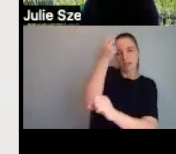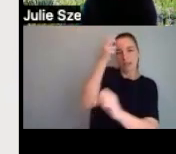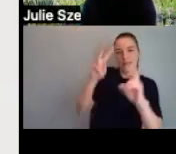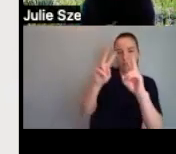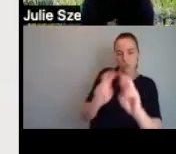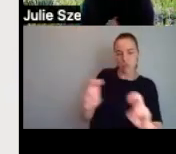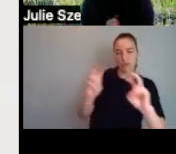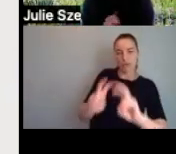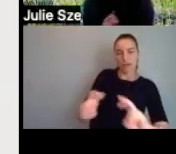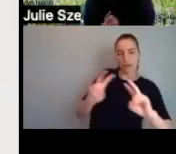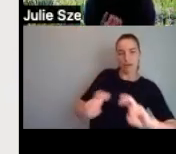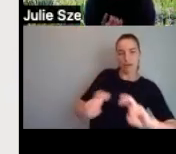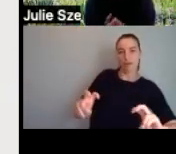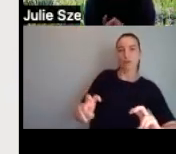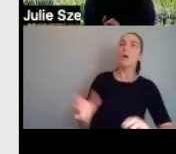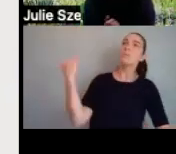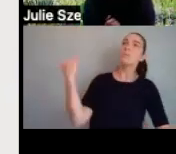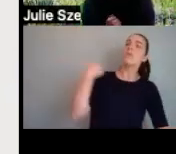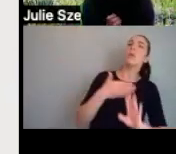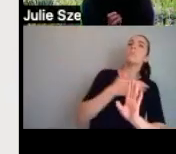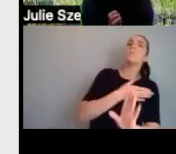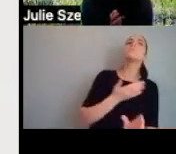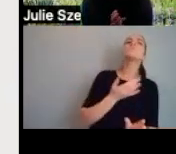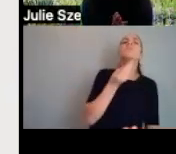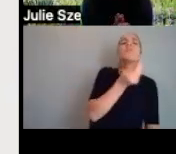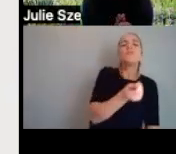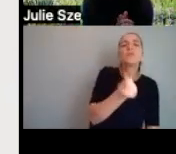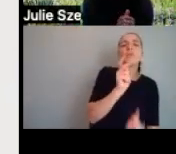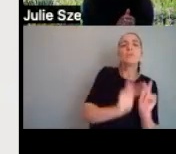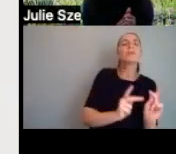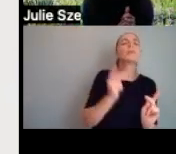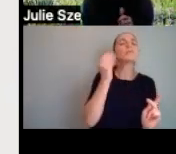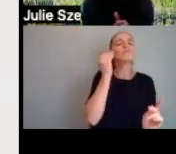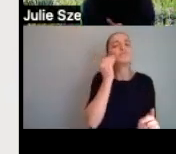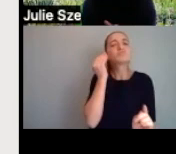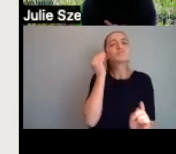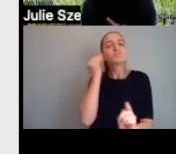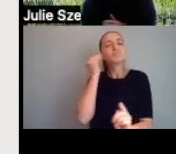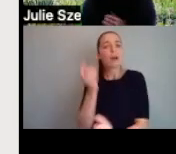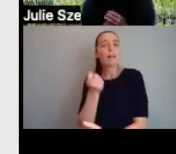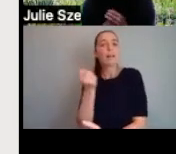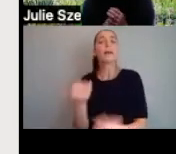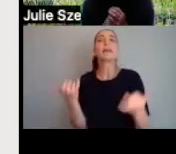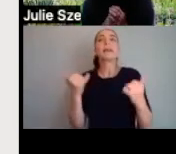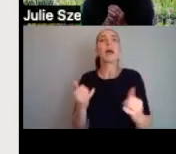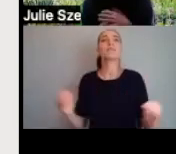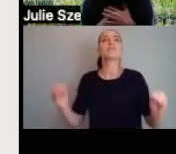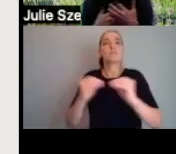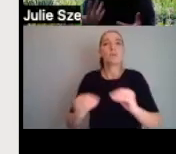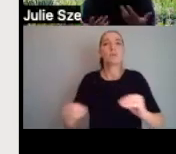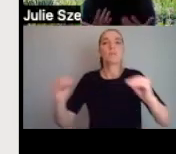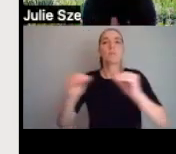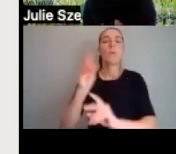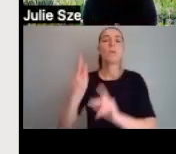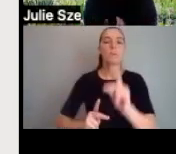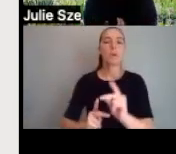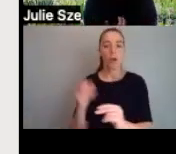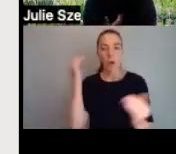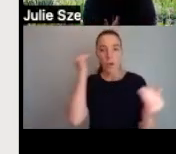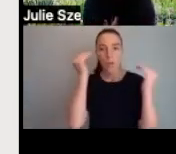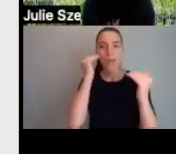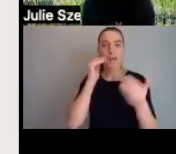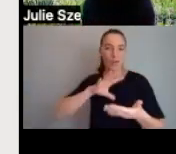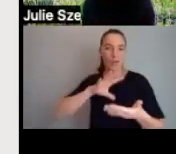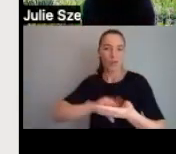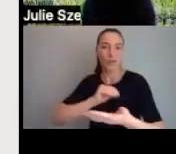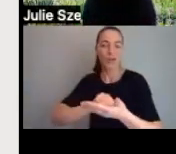more well known than they have ever been in the last like four decades or so, but we, you know, both he and I together and